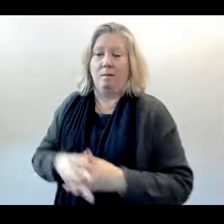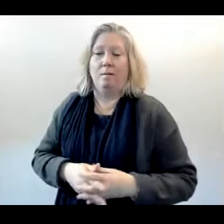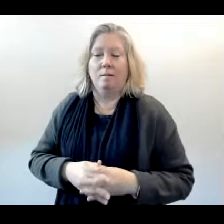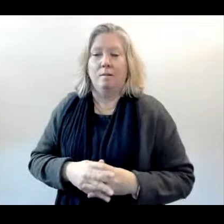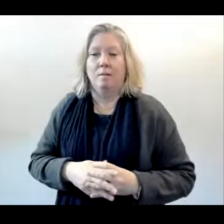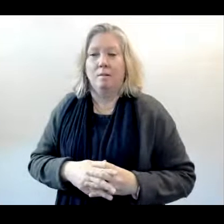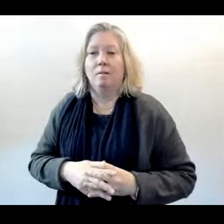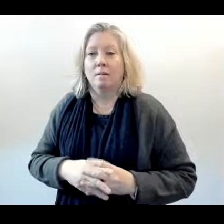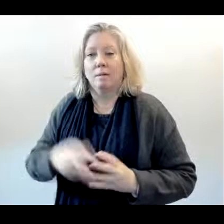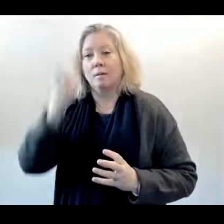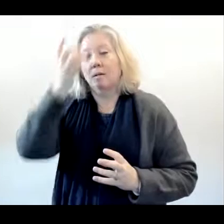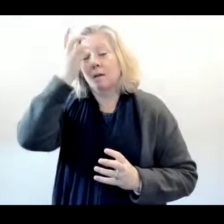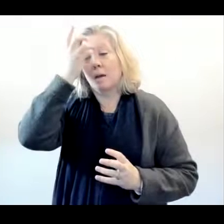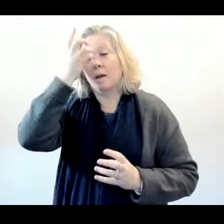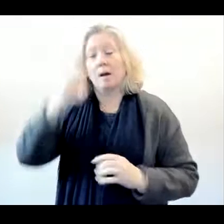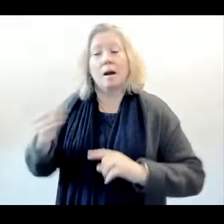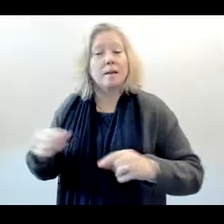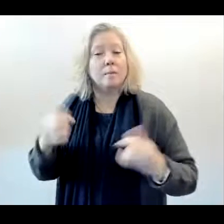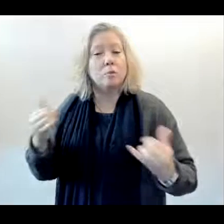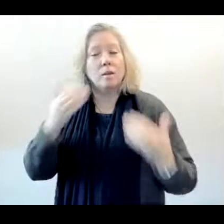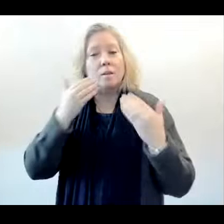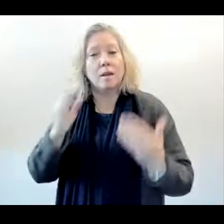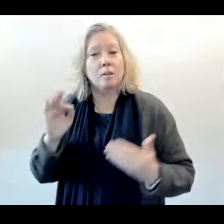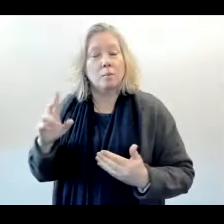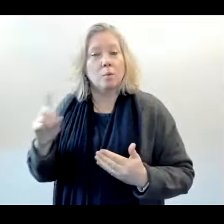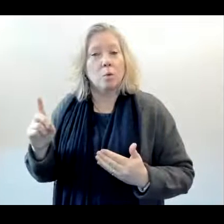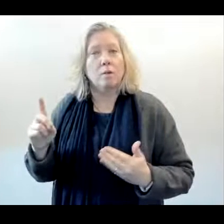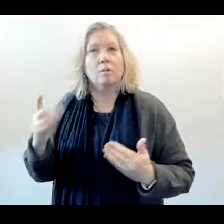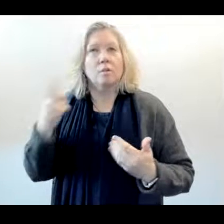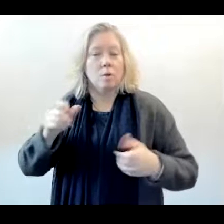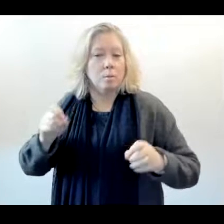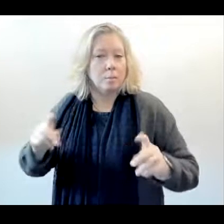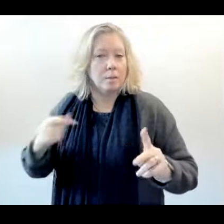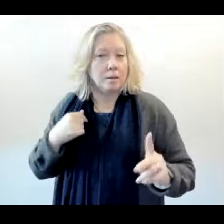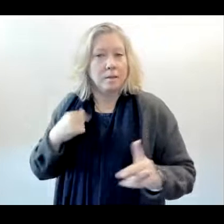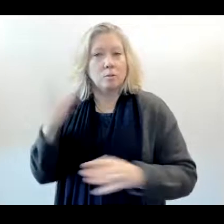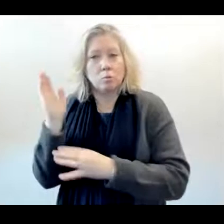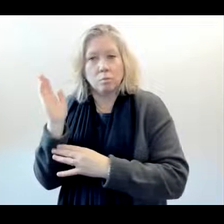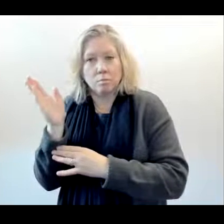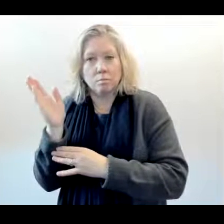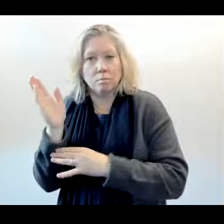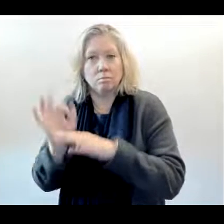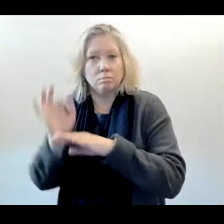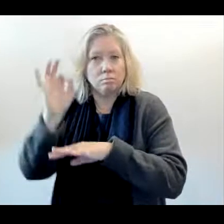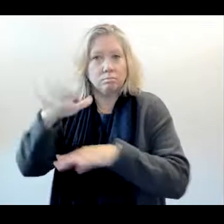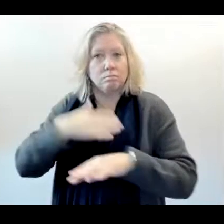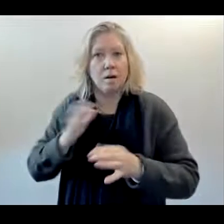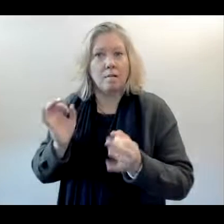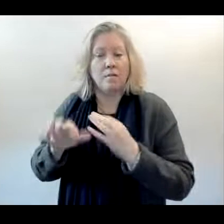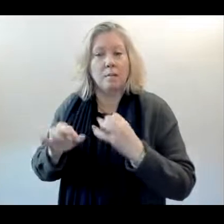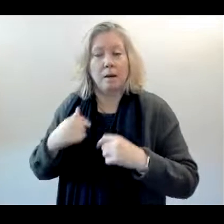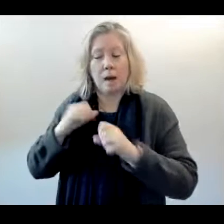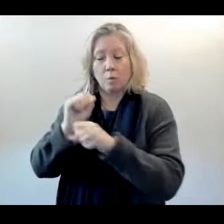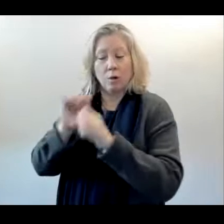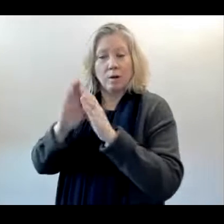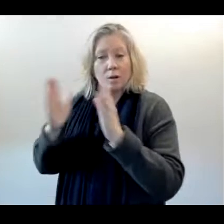I come here today to thank the board for allowing me to speak. I am working on a housing